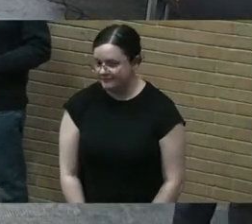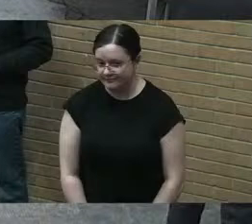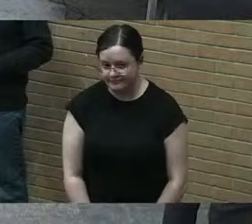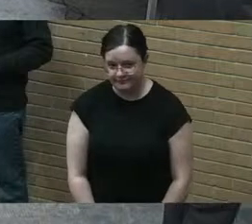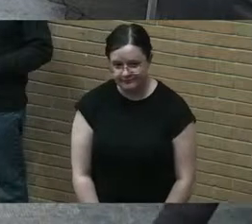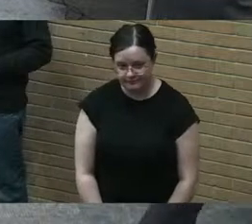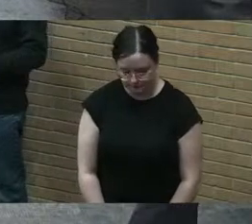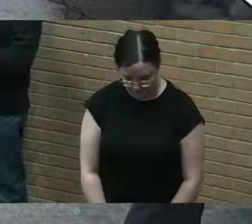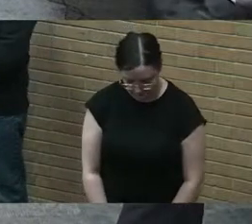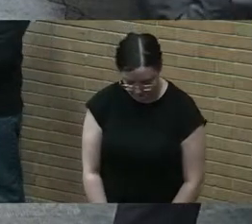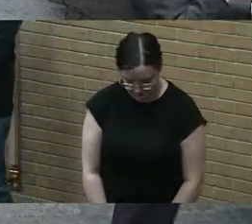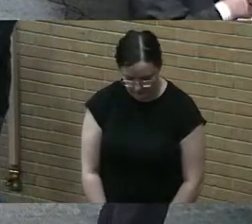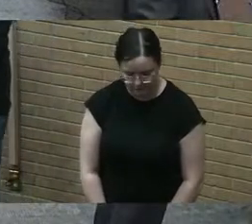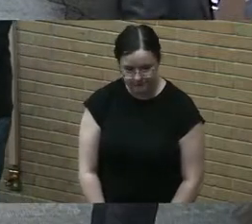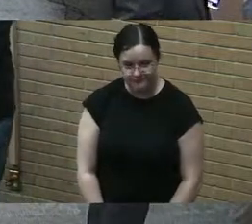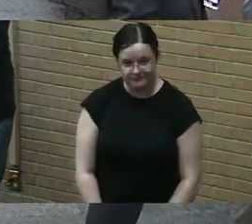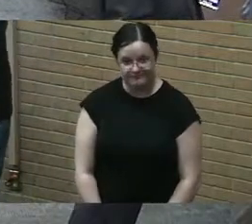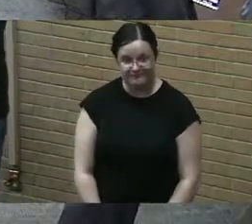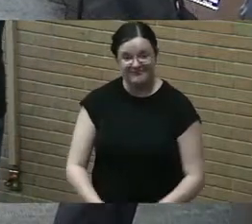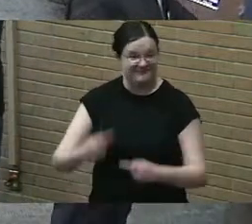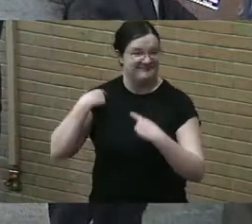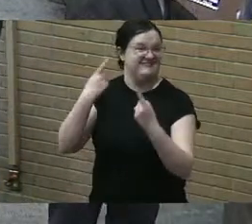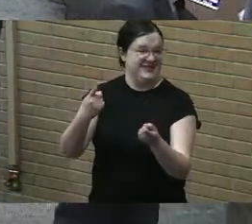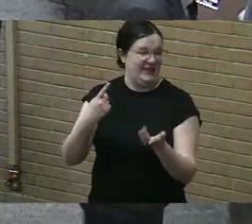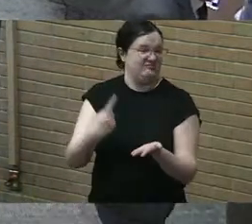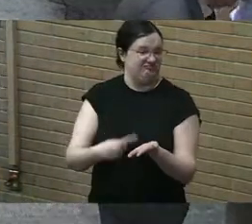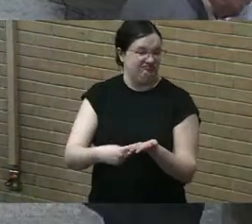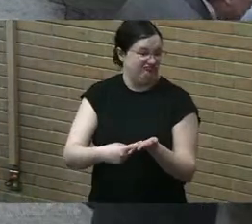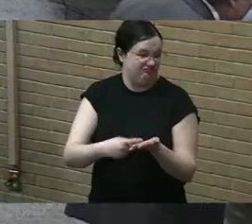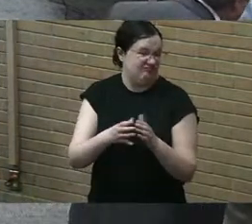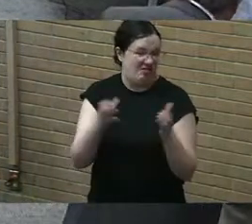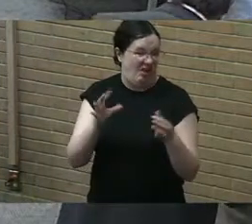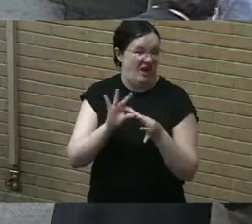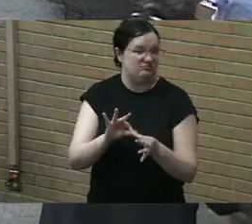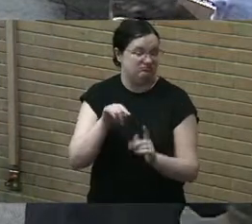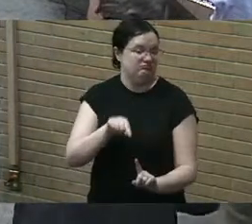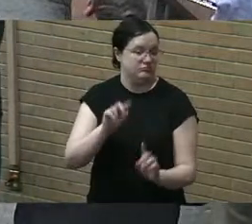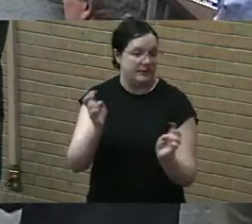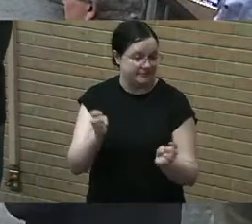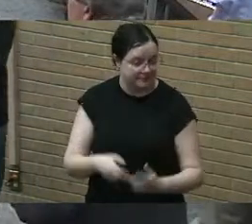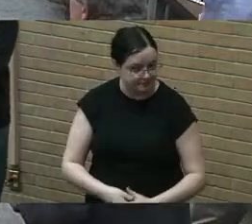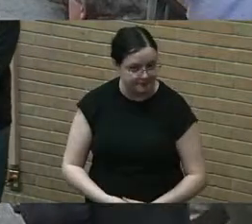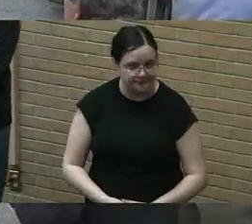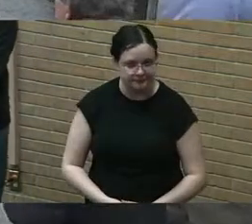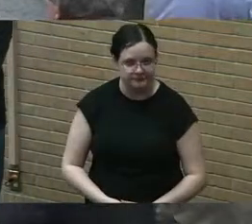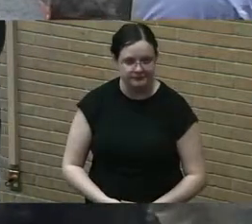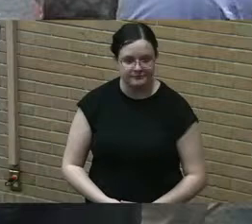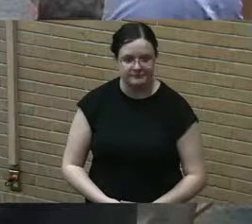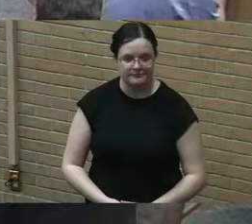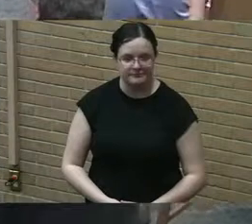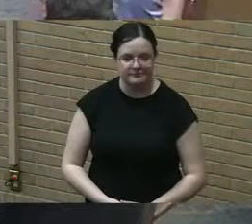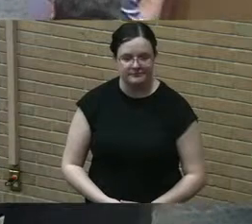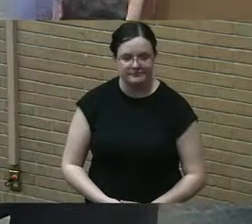We've had a lot of discussion on this. At this point,